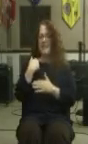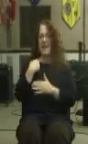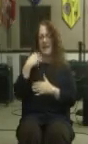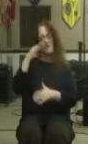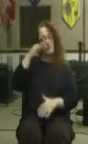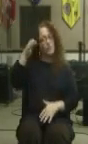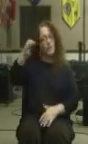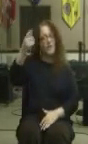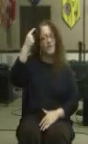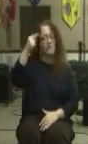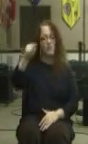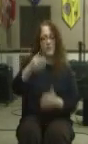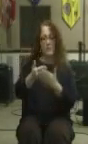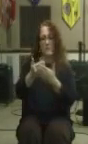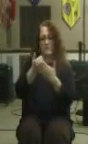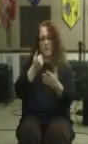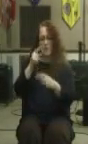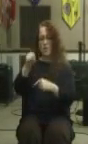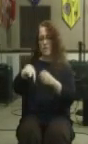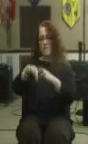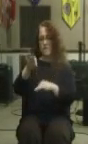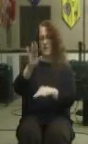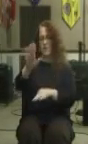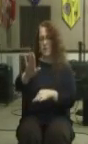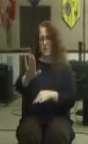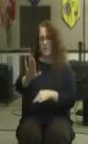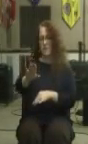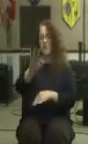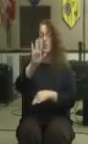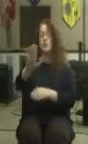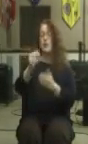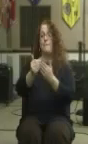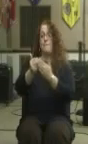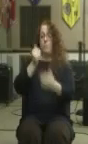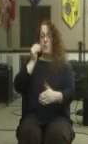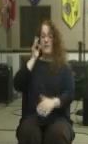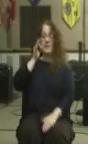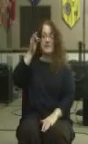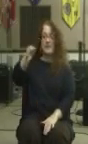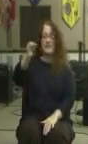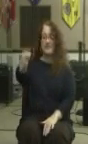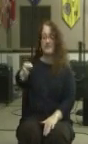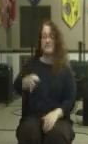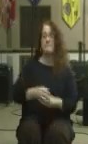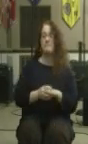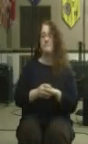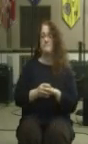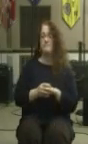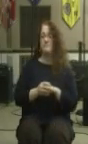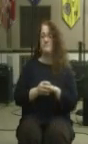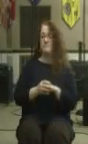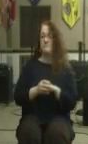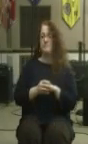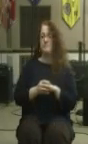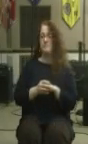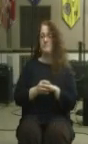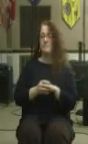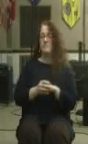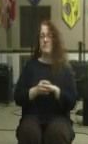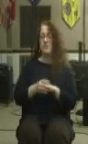God says, I have a destiny before you found yours. Is your predestiny.